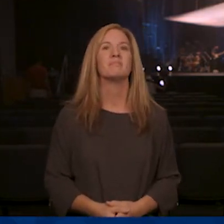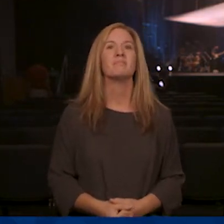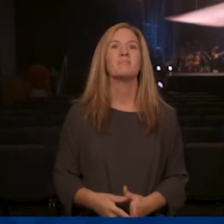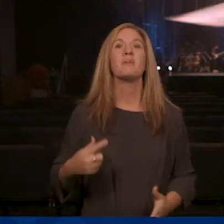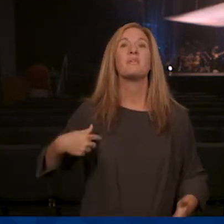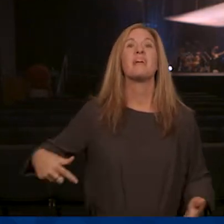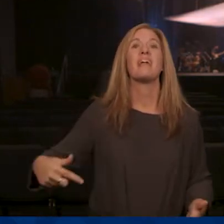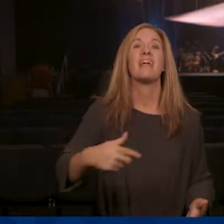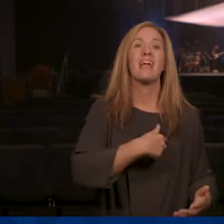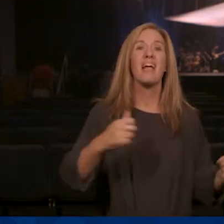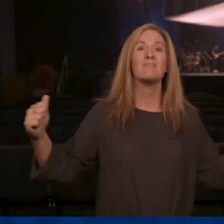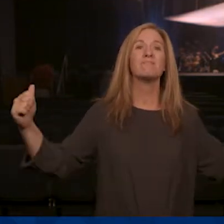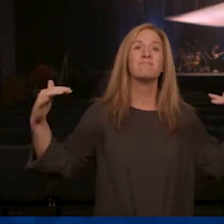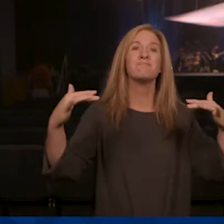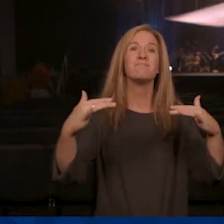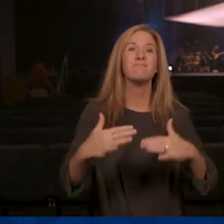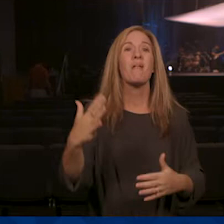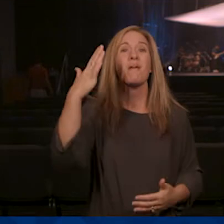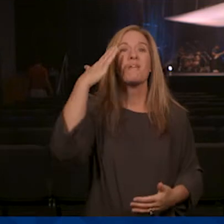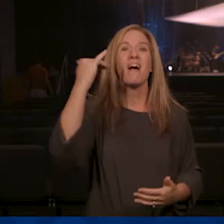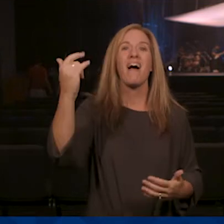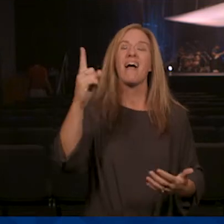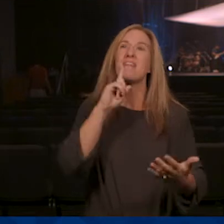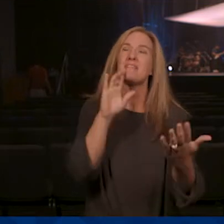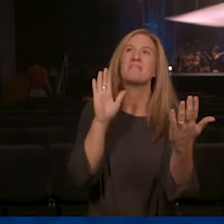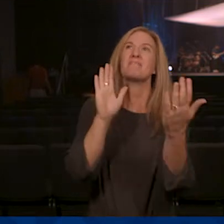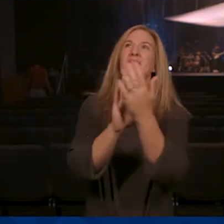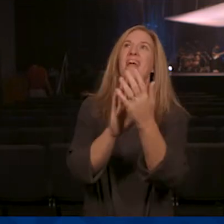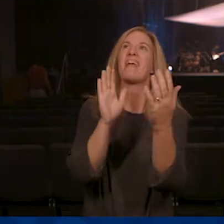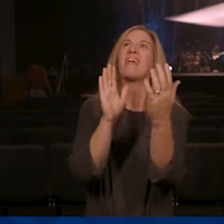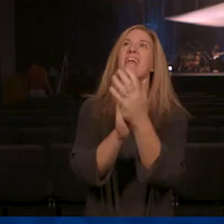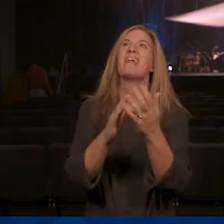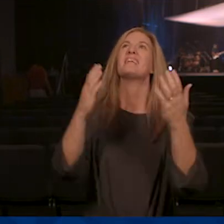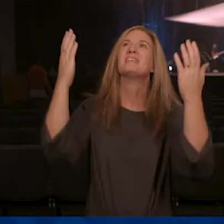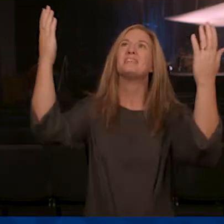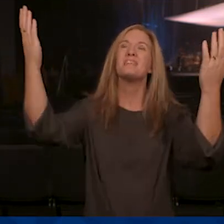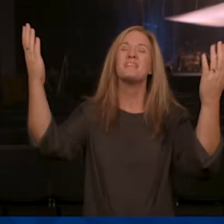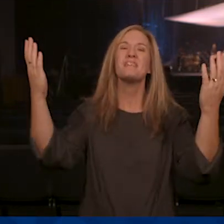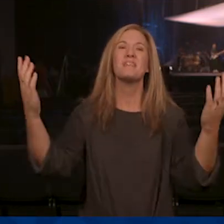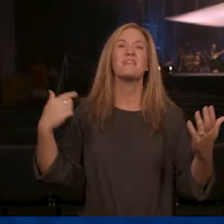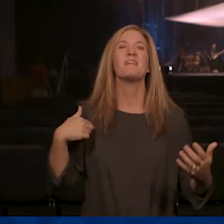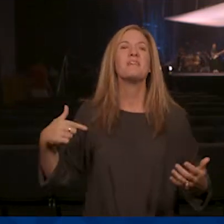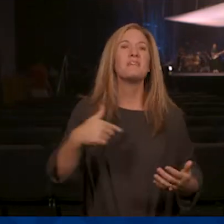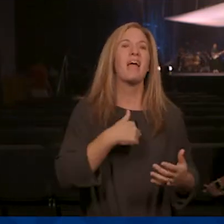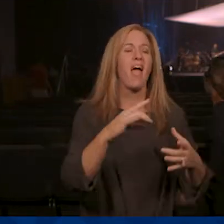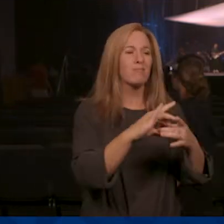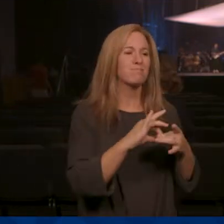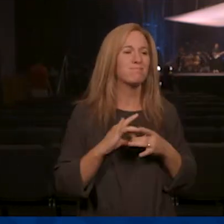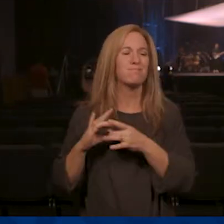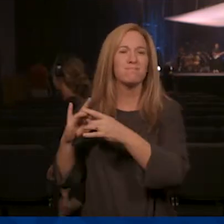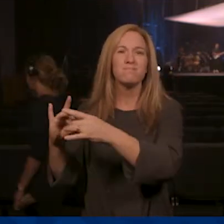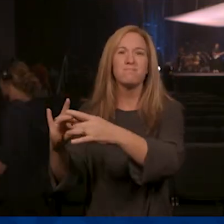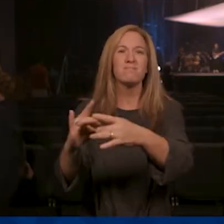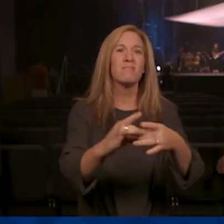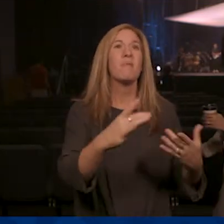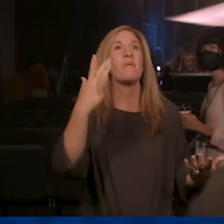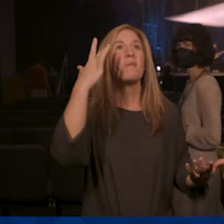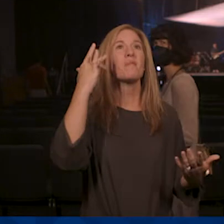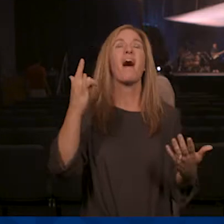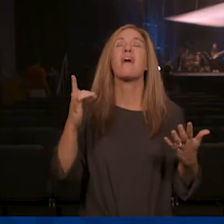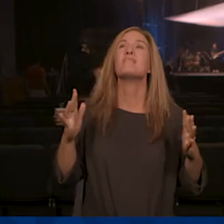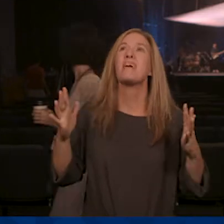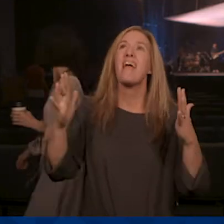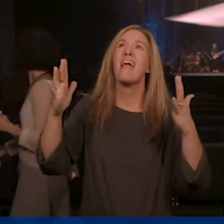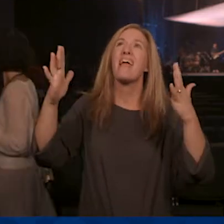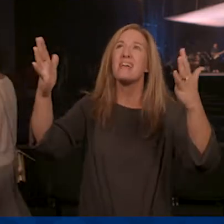We come to praise you. We come to praise you